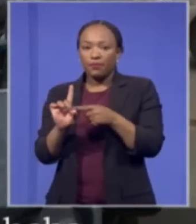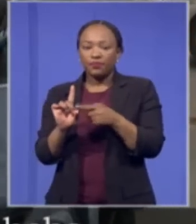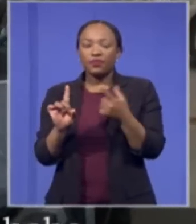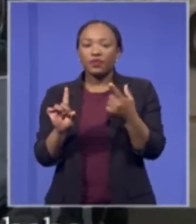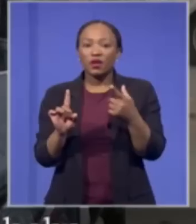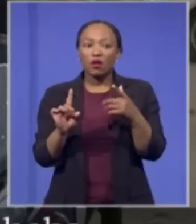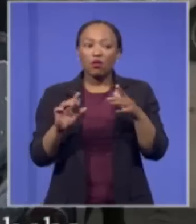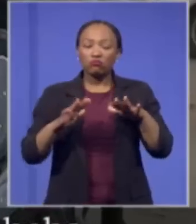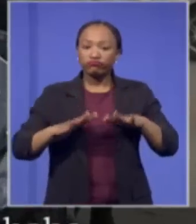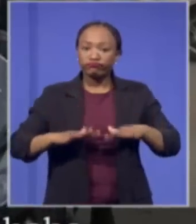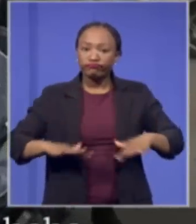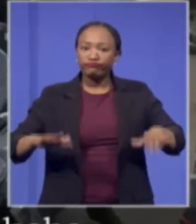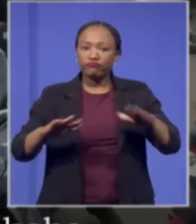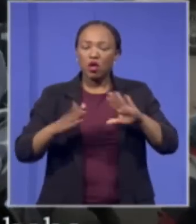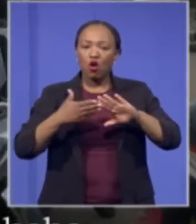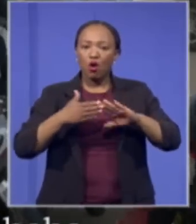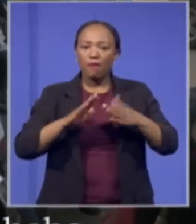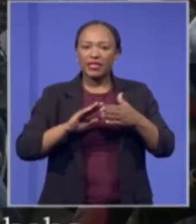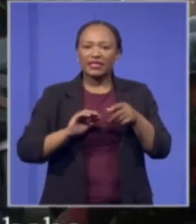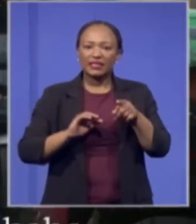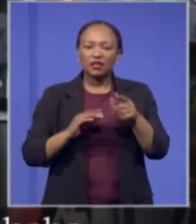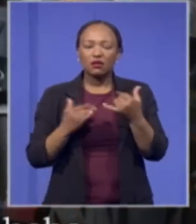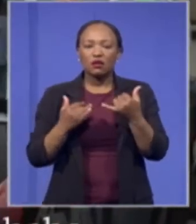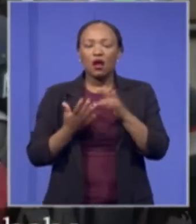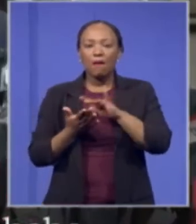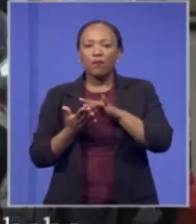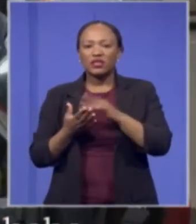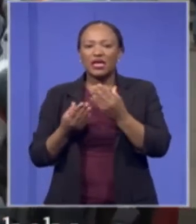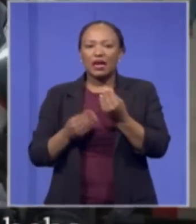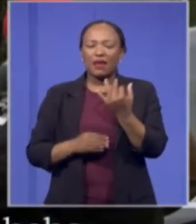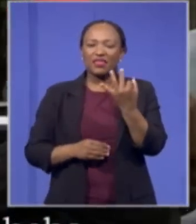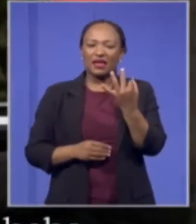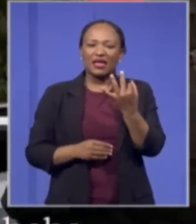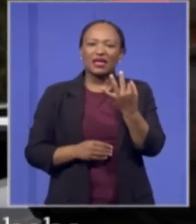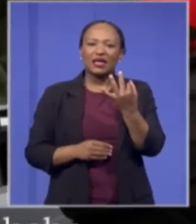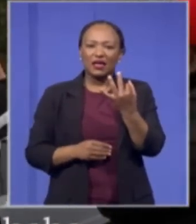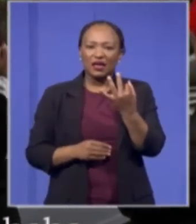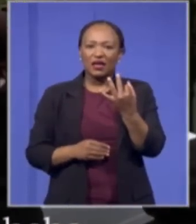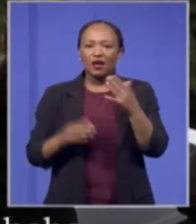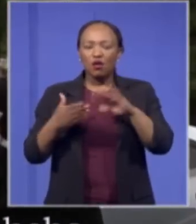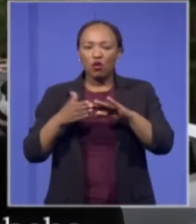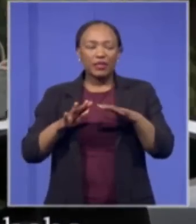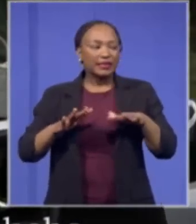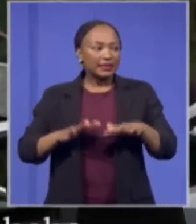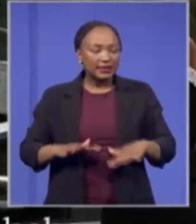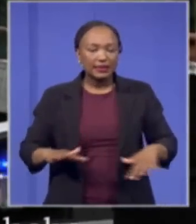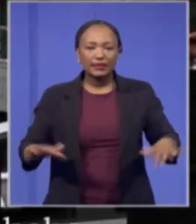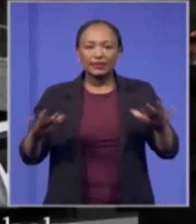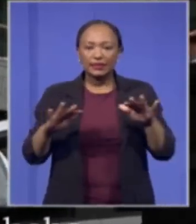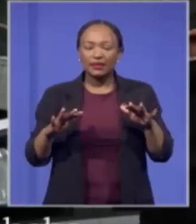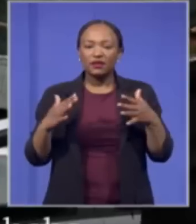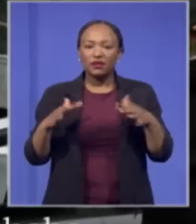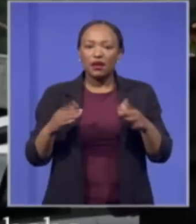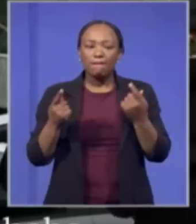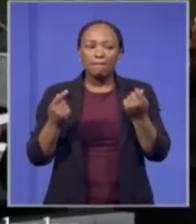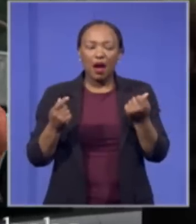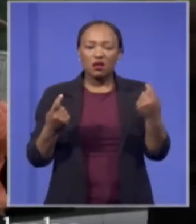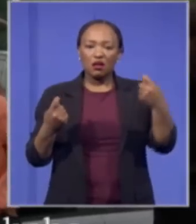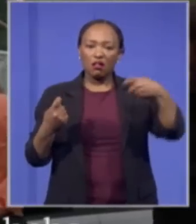motsaneng wa habo o tswile boemong ba boraro ho hlaloswa ha baahi ba Bartley West ba ile ba ntsha ditjhelete